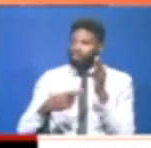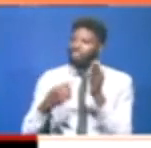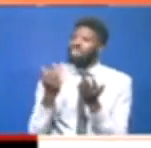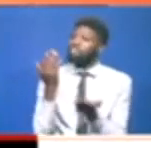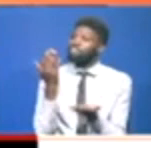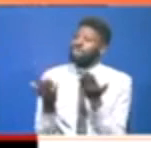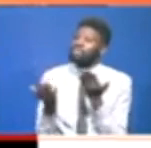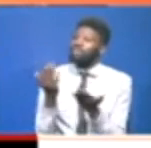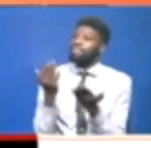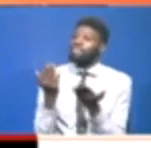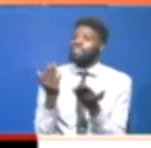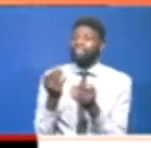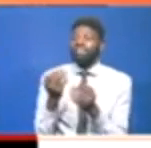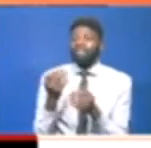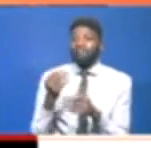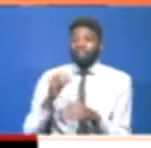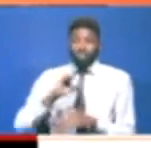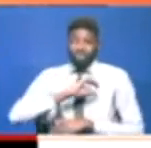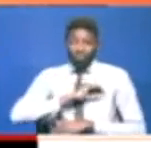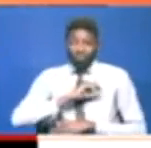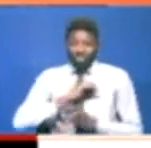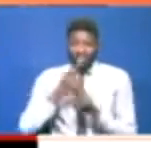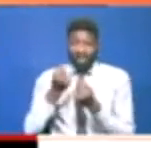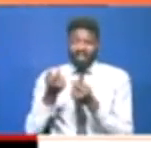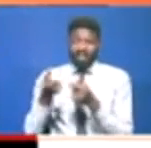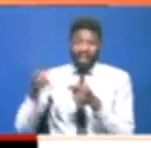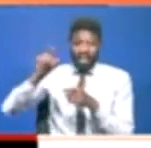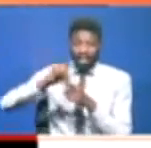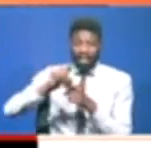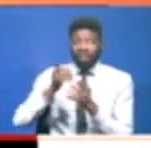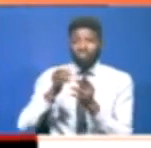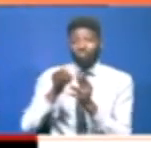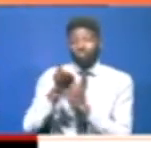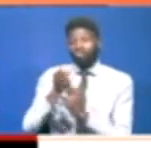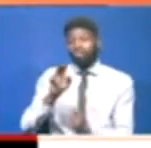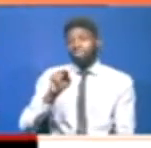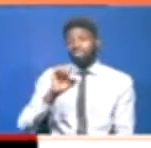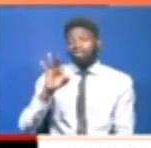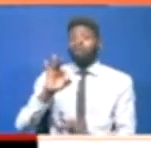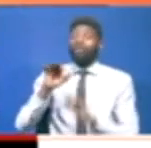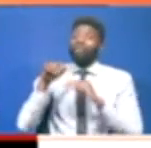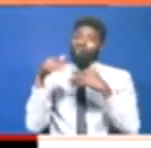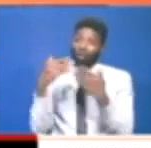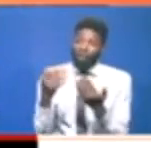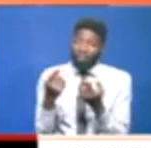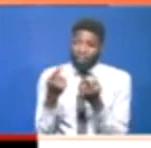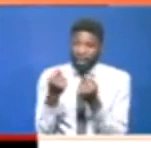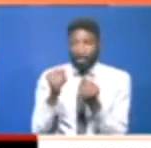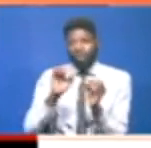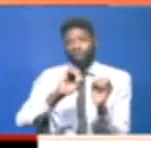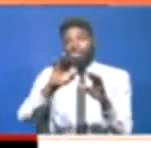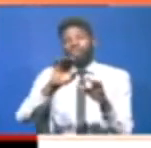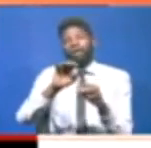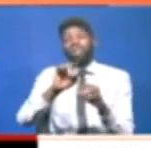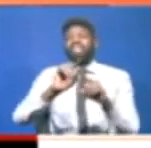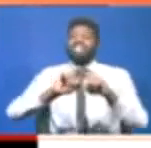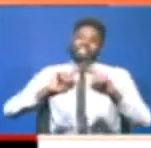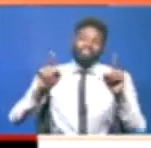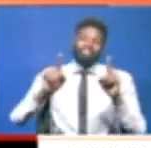You may actually add your contribution through NSSF, or you can opt to have that portion now saved in another pension